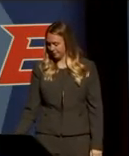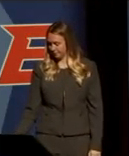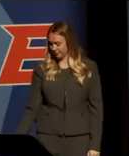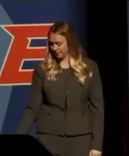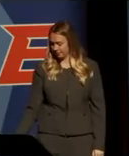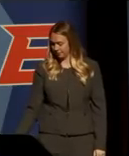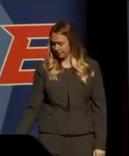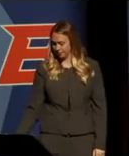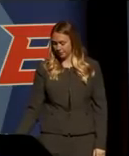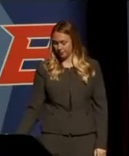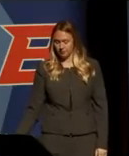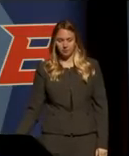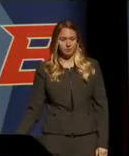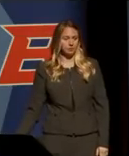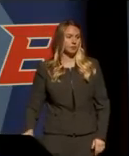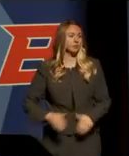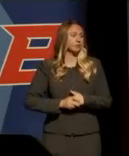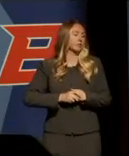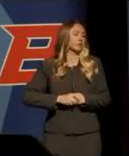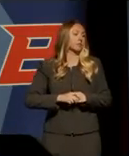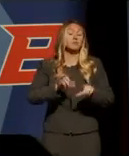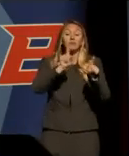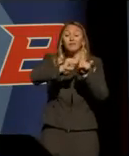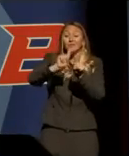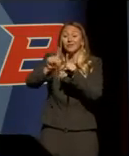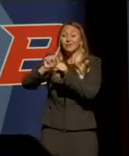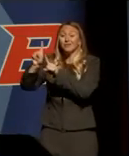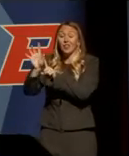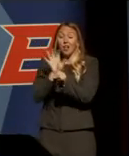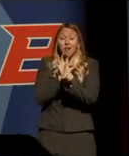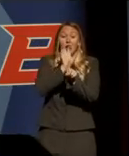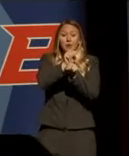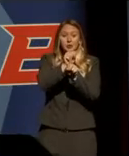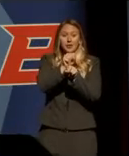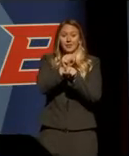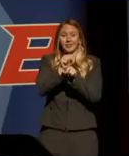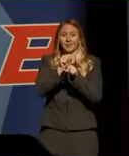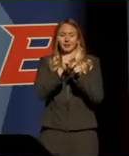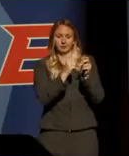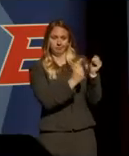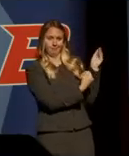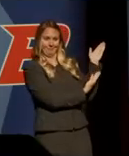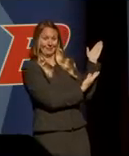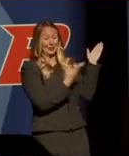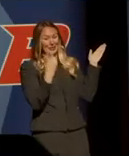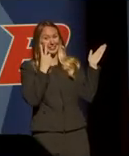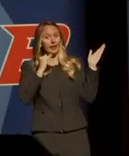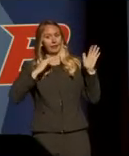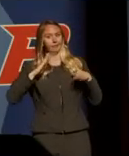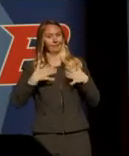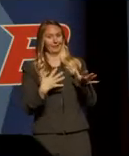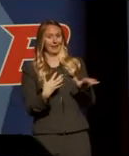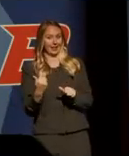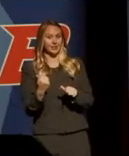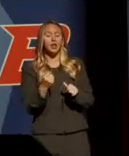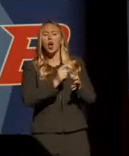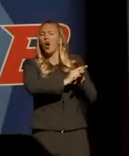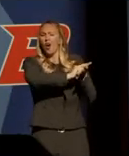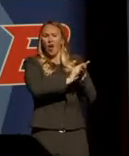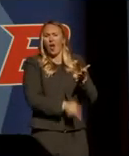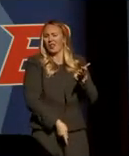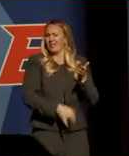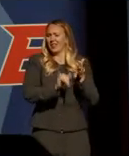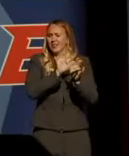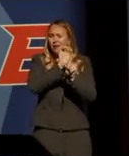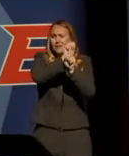All of these accomplishments that you're seeing move swiftly before you, all of these accomplishments,